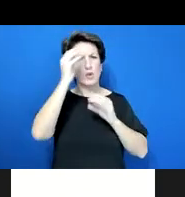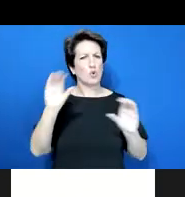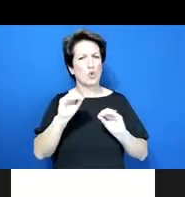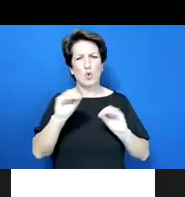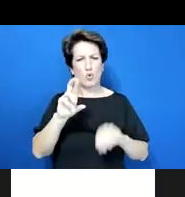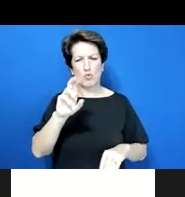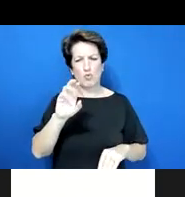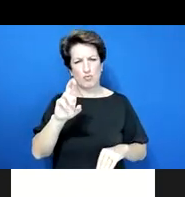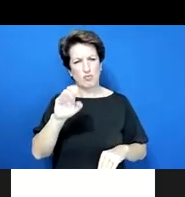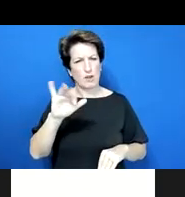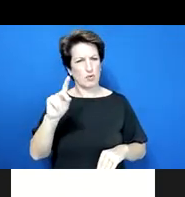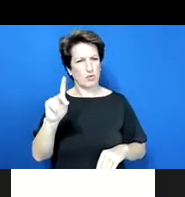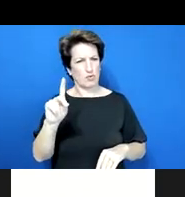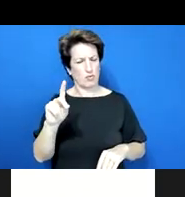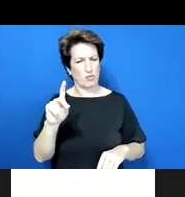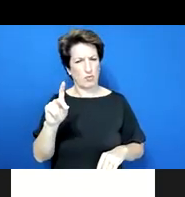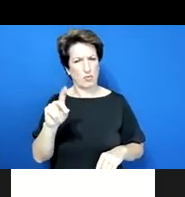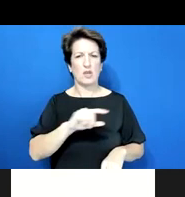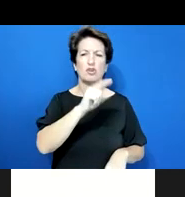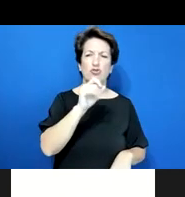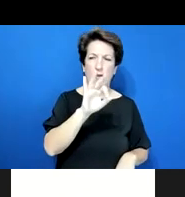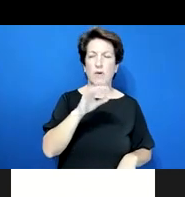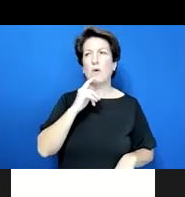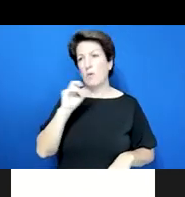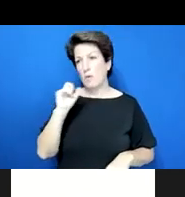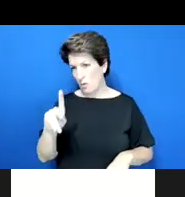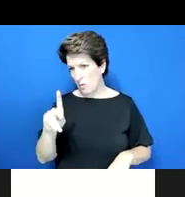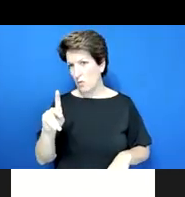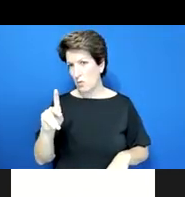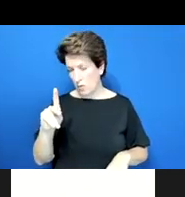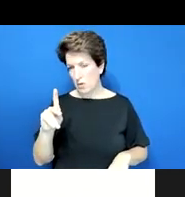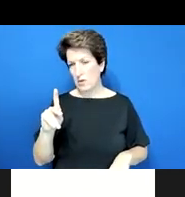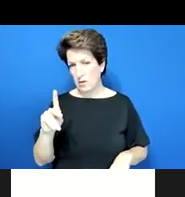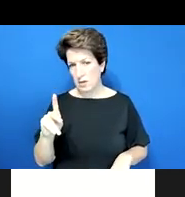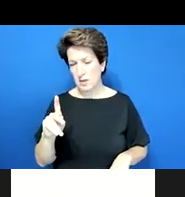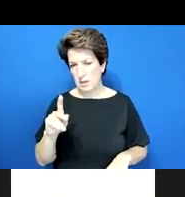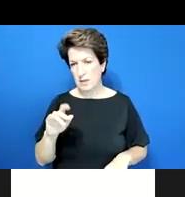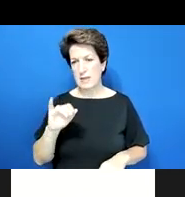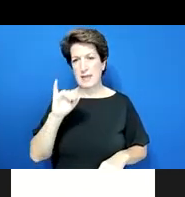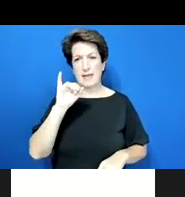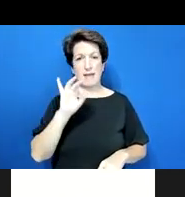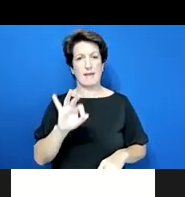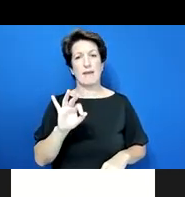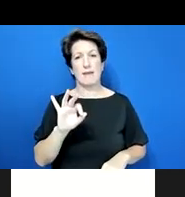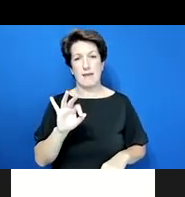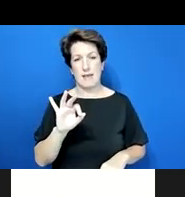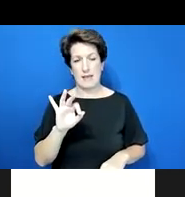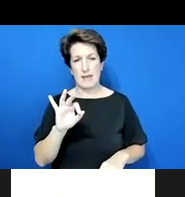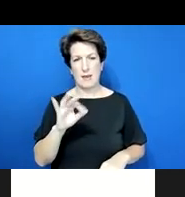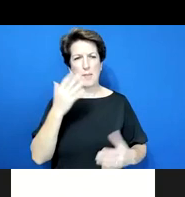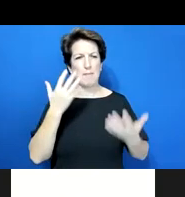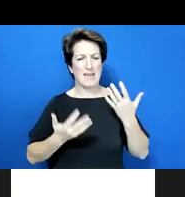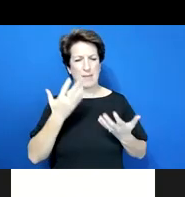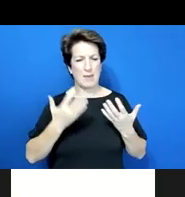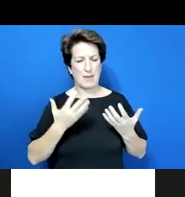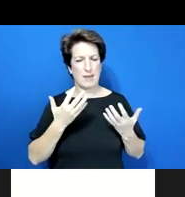Okay, well, if what's happening is the QR code is not linking to, like, it is linking to her record,